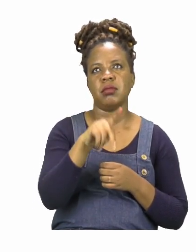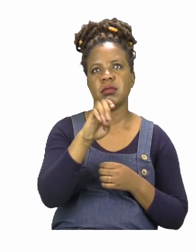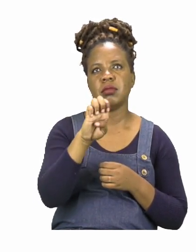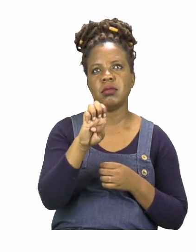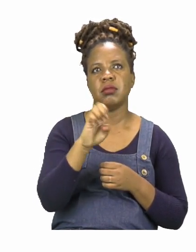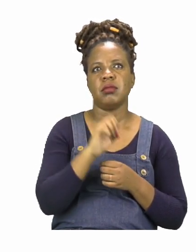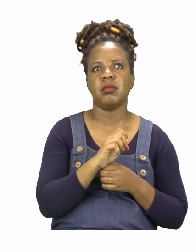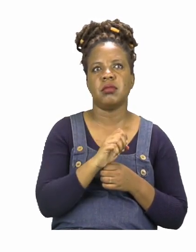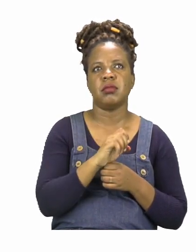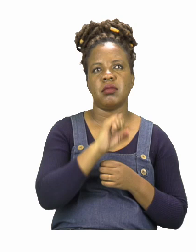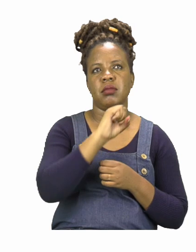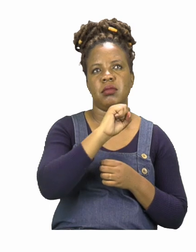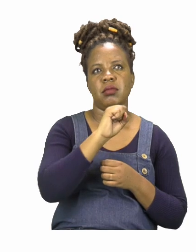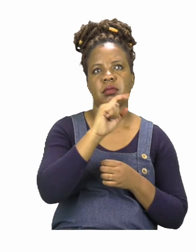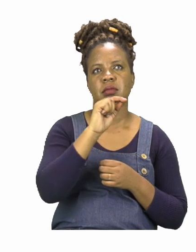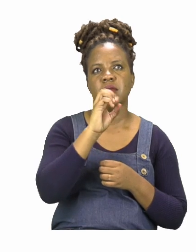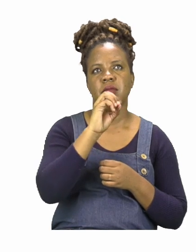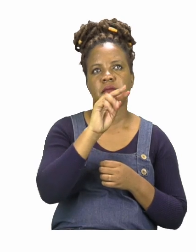stone,